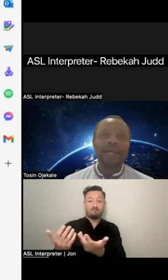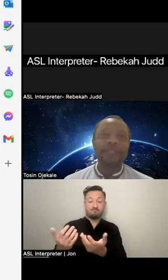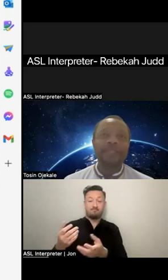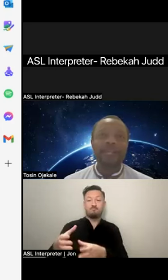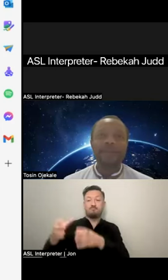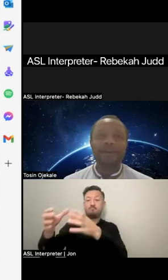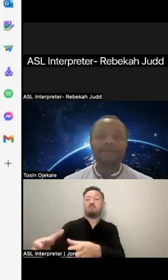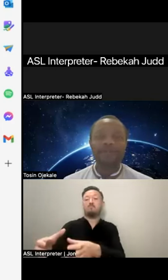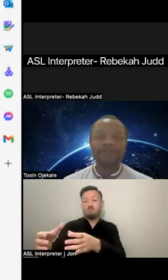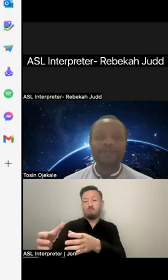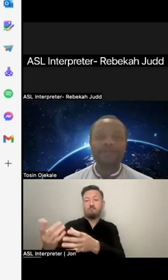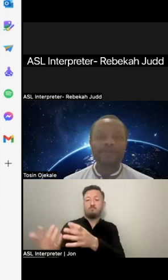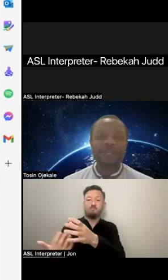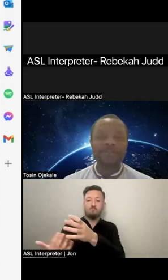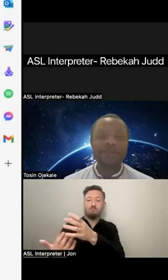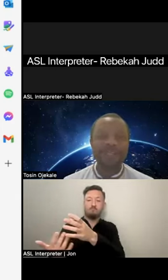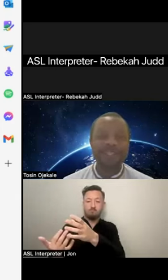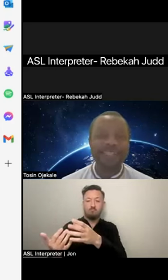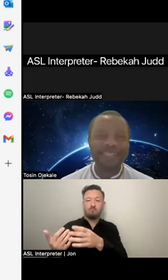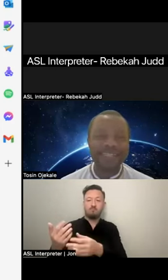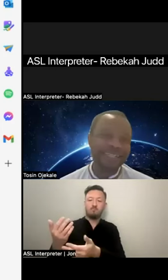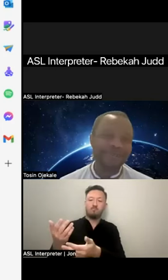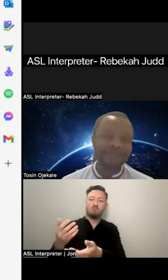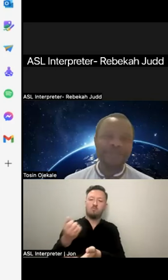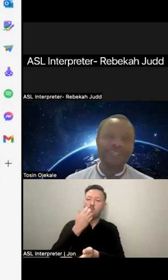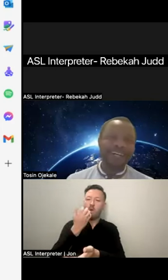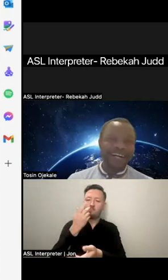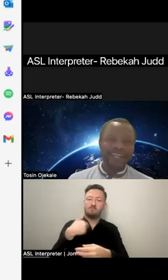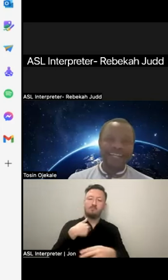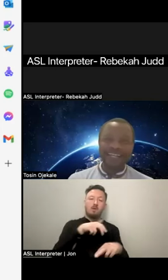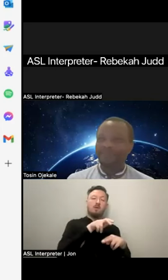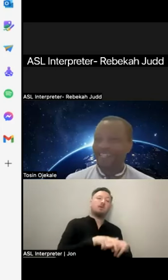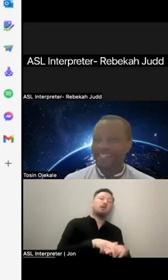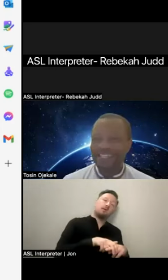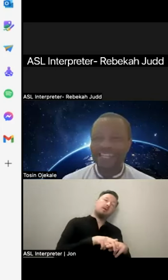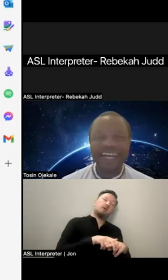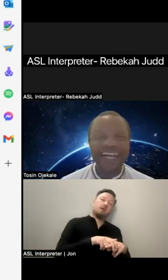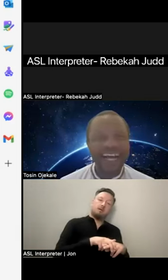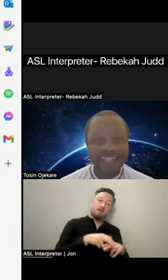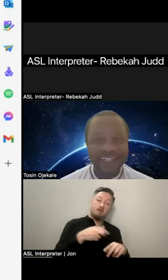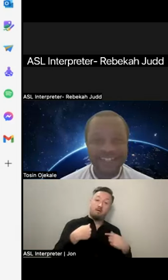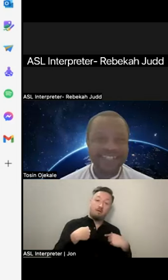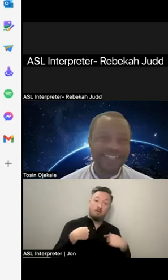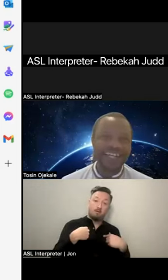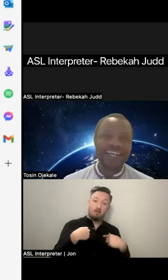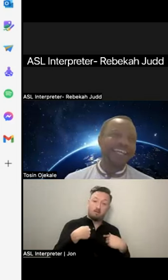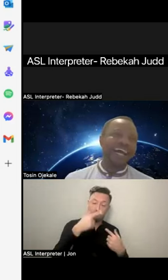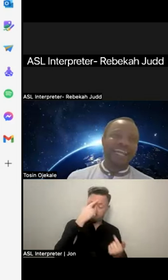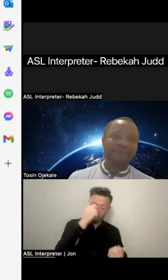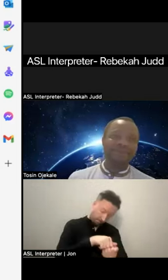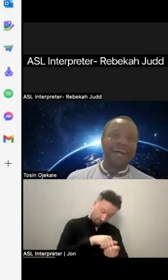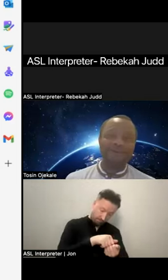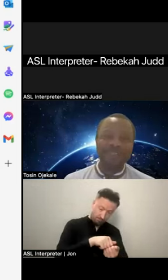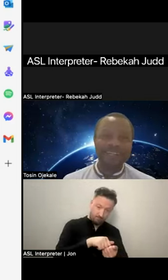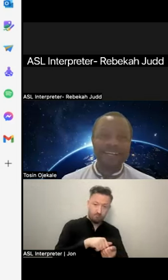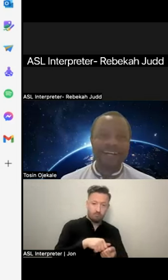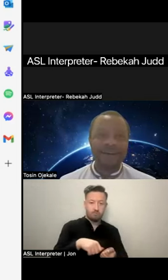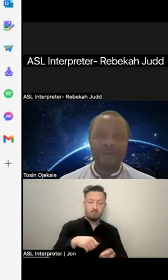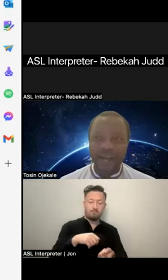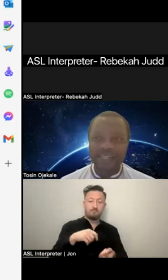And then I just said, let me have just 2 minutes rest in the sitting room. And the next minute, I just hear the alarm